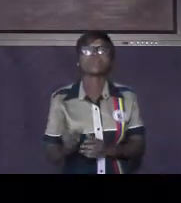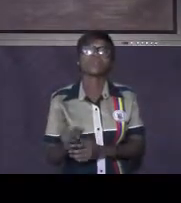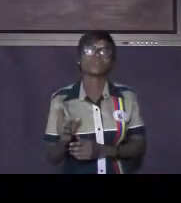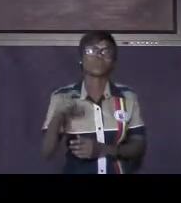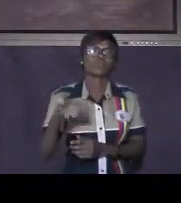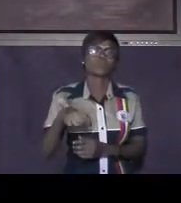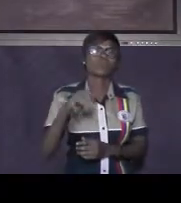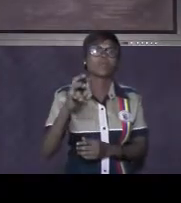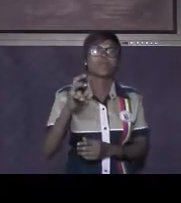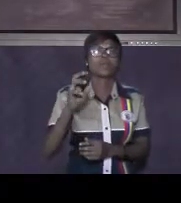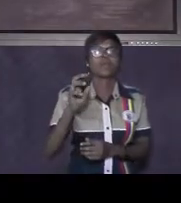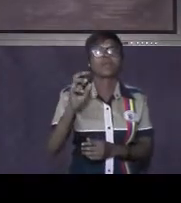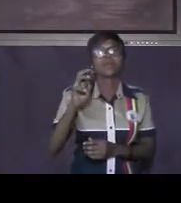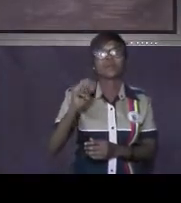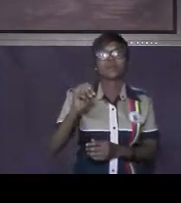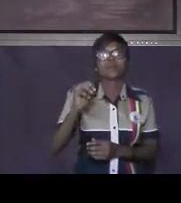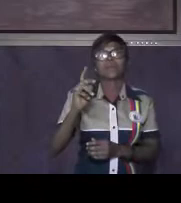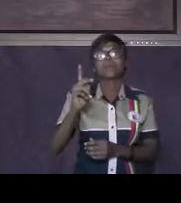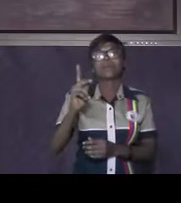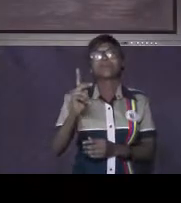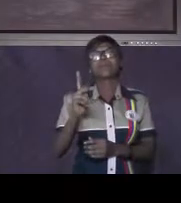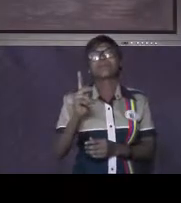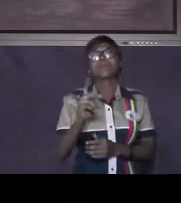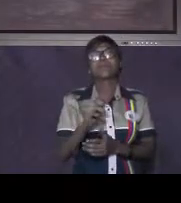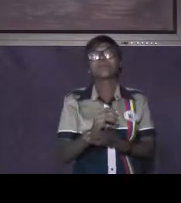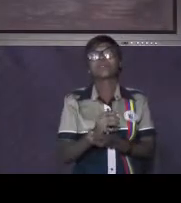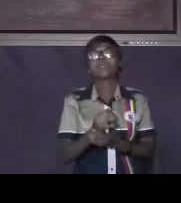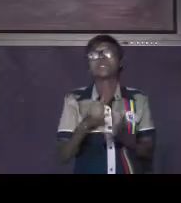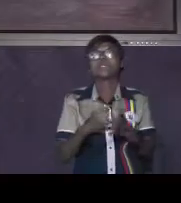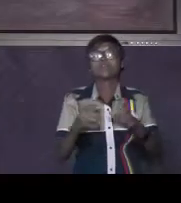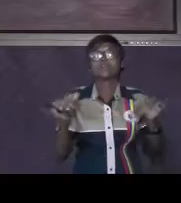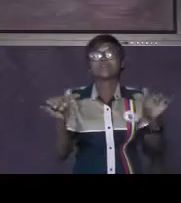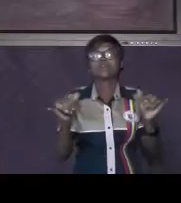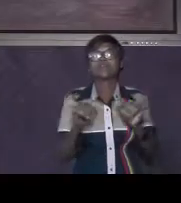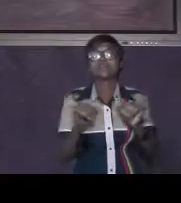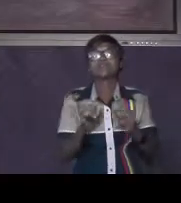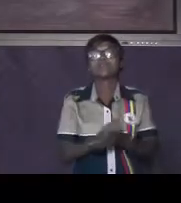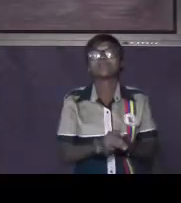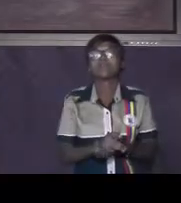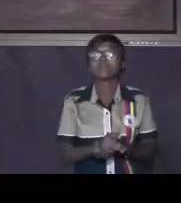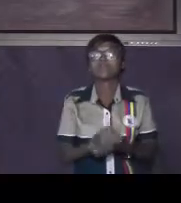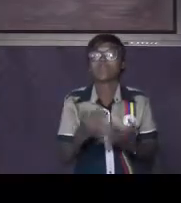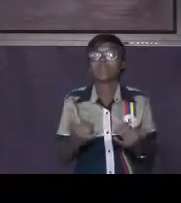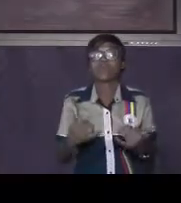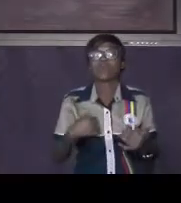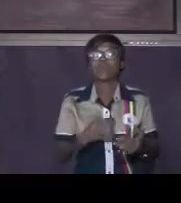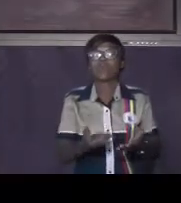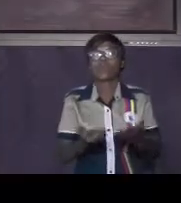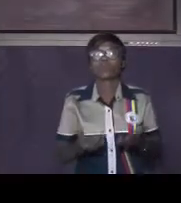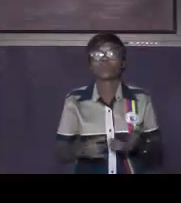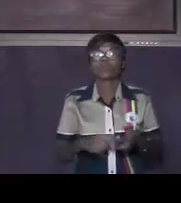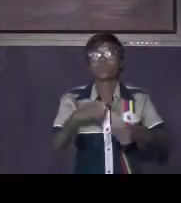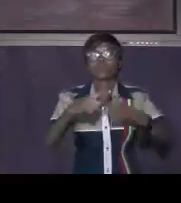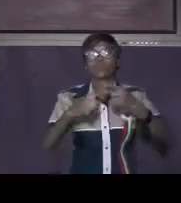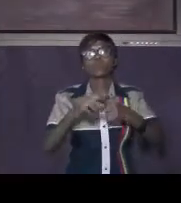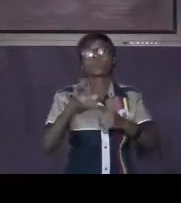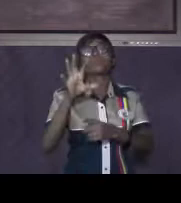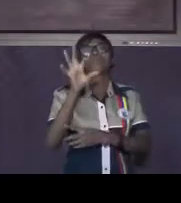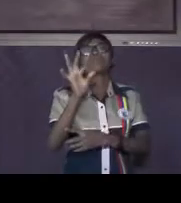out. 10,000 meters square, 10,000 square meters is the same thing as 1 hectare. Now we want to go